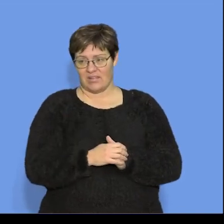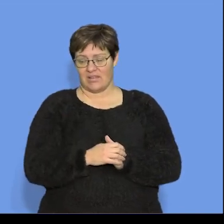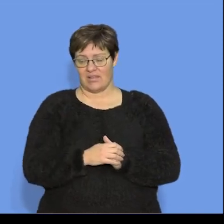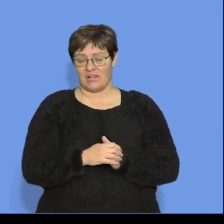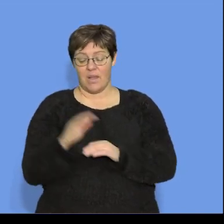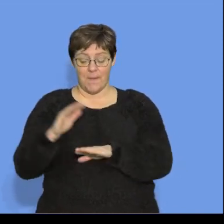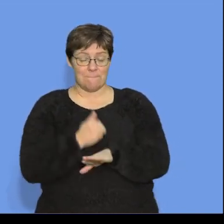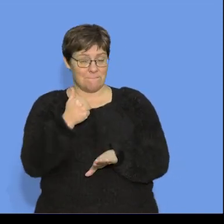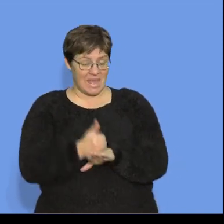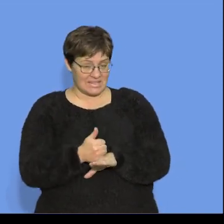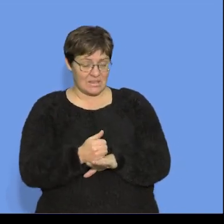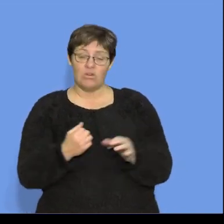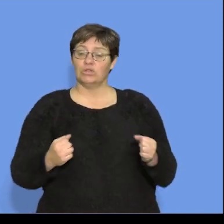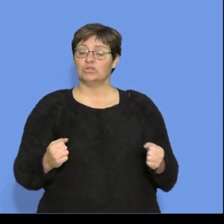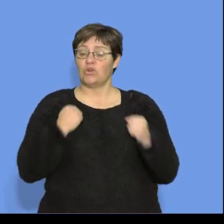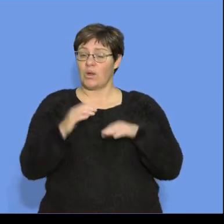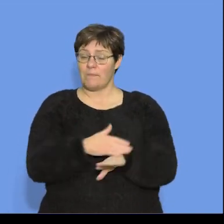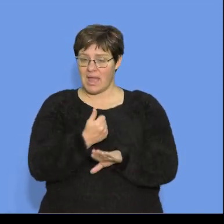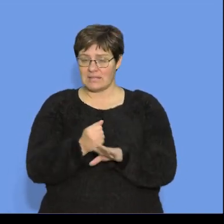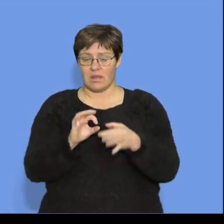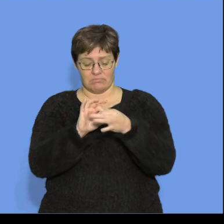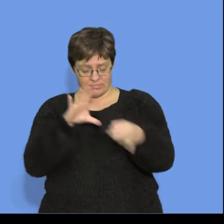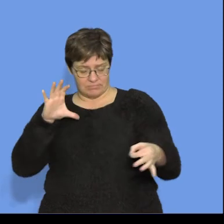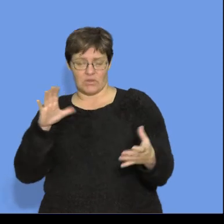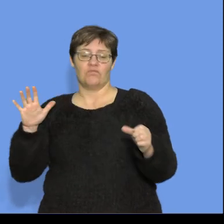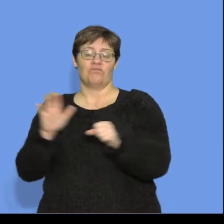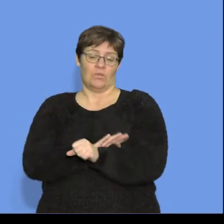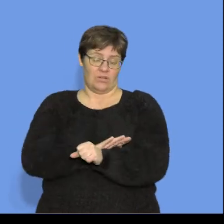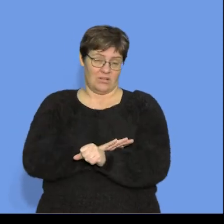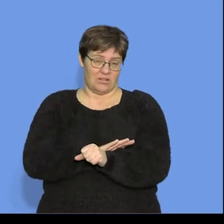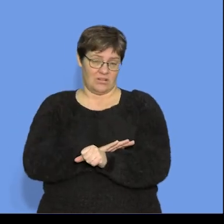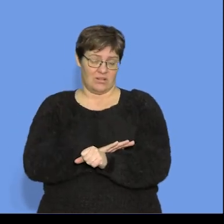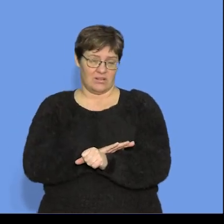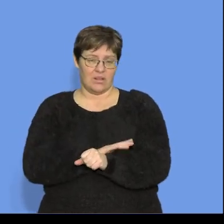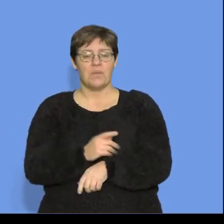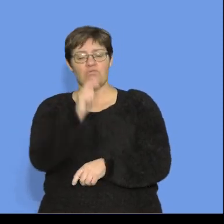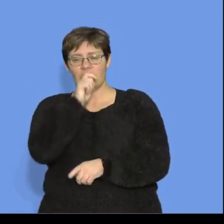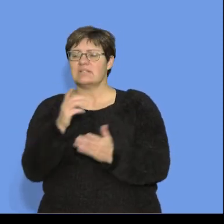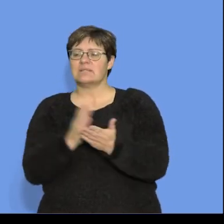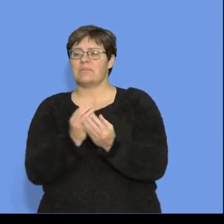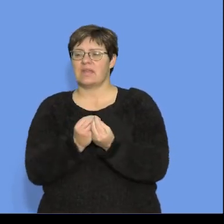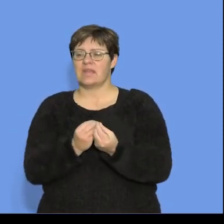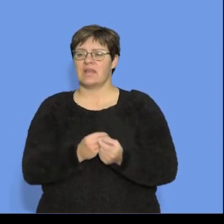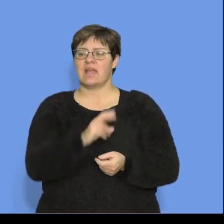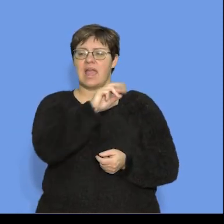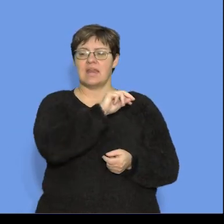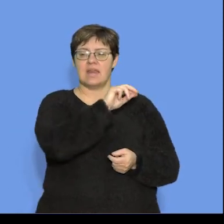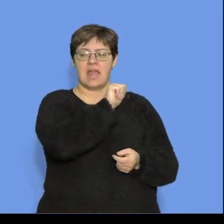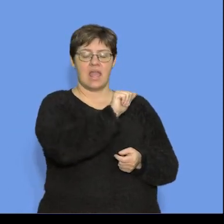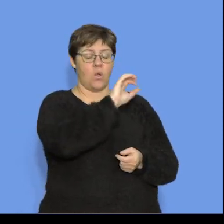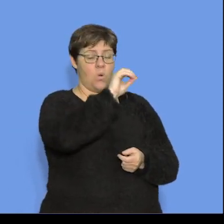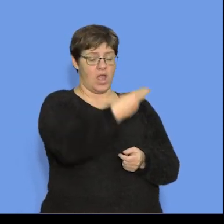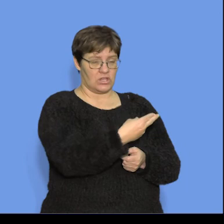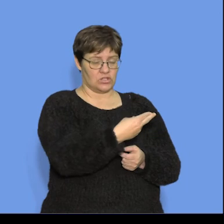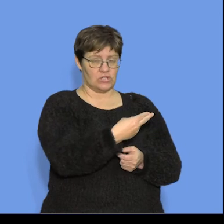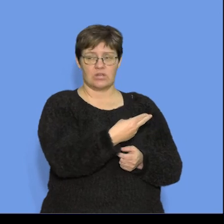a base, the strong base dissociates completely, and we recognize something like sodium hydroxide